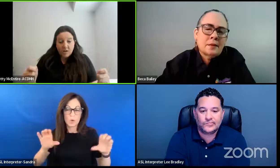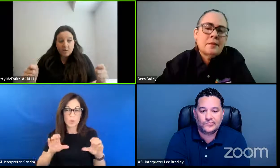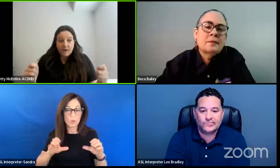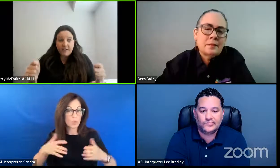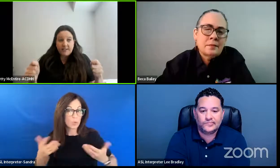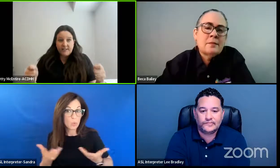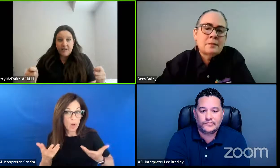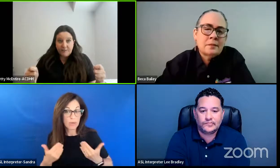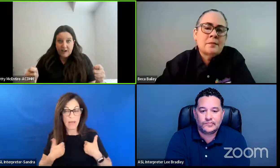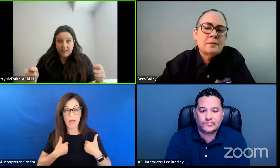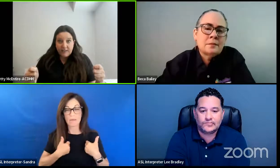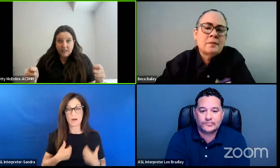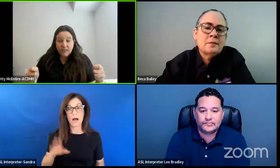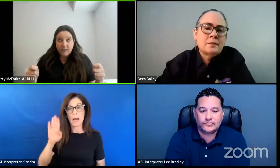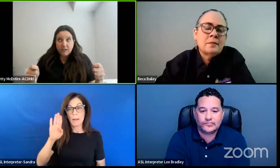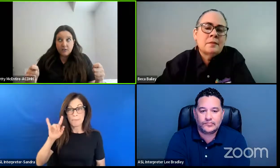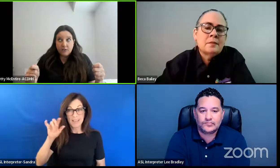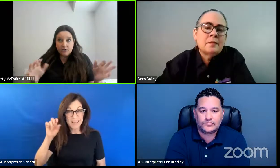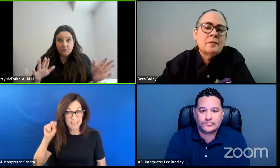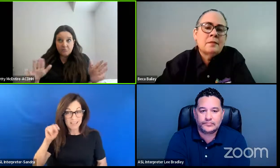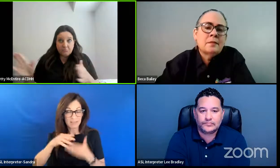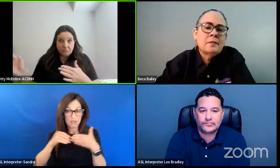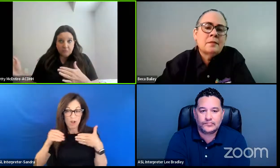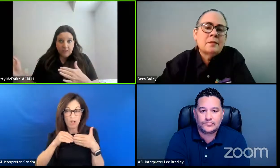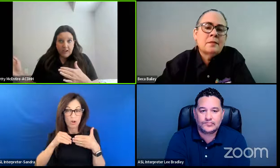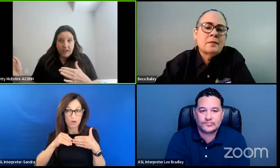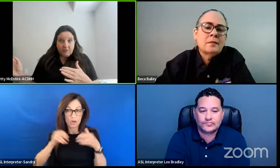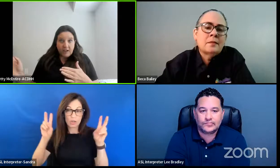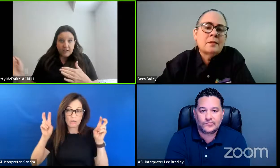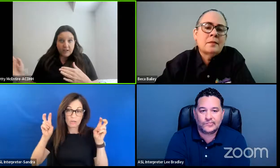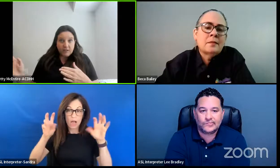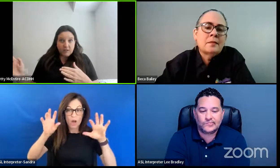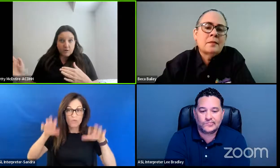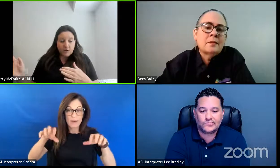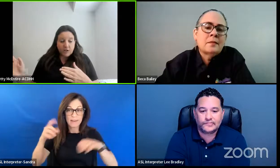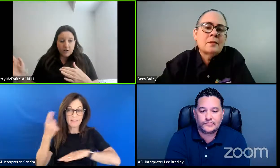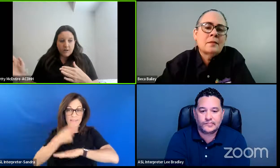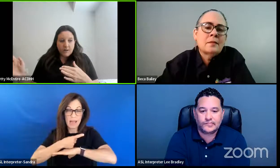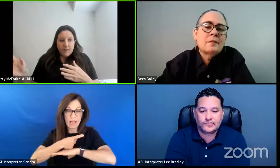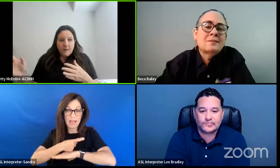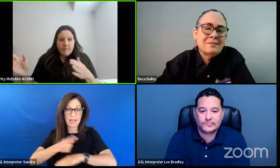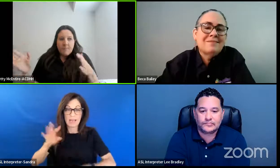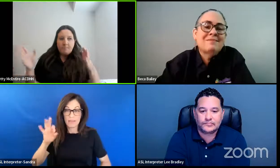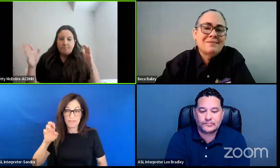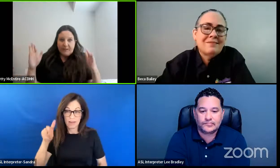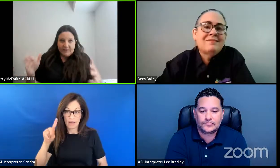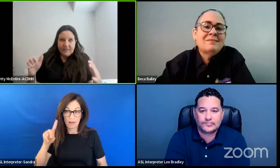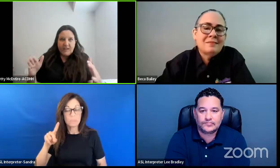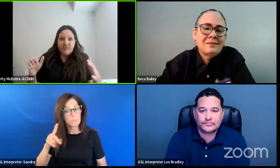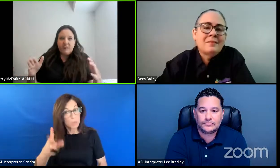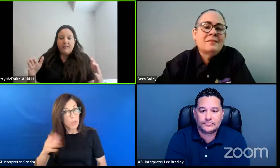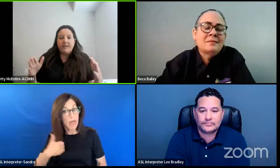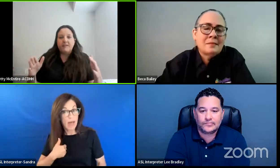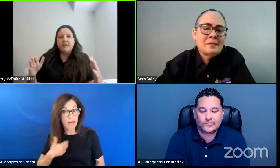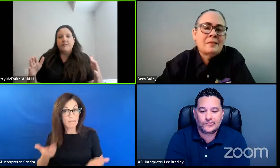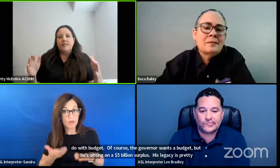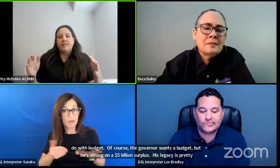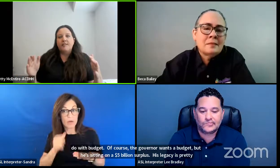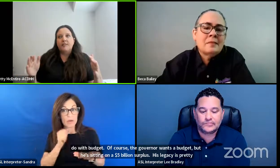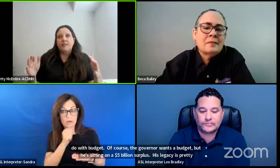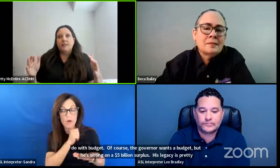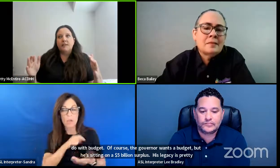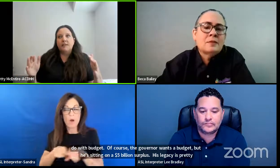billion rainy day fund, which we have that in Arizona. But the other piece